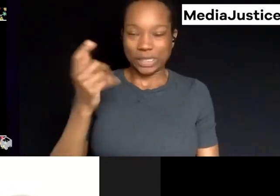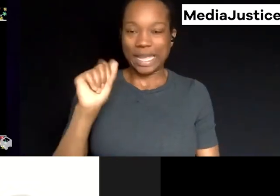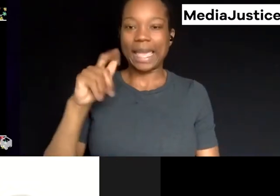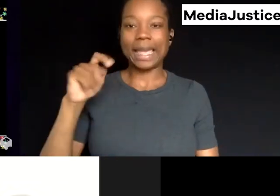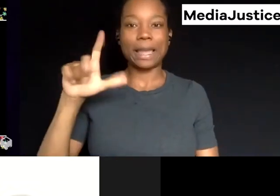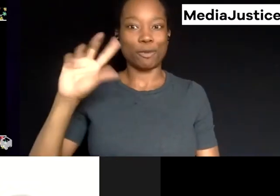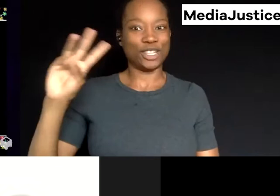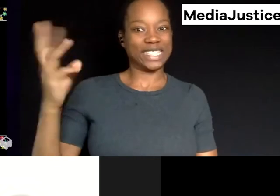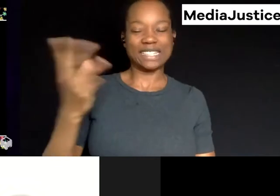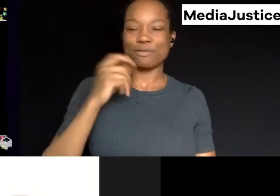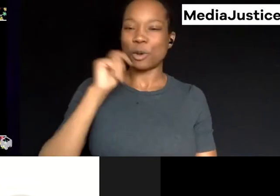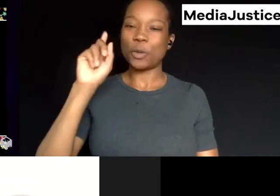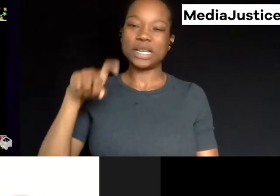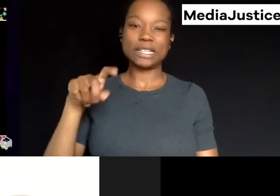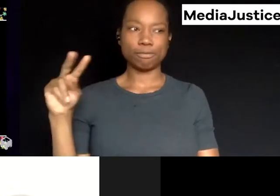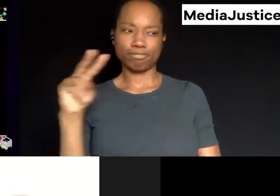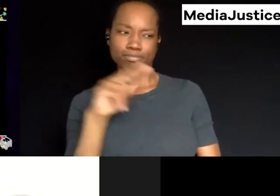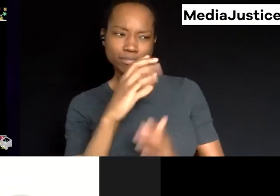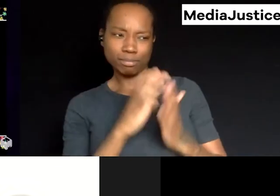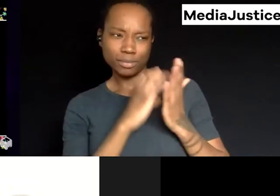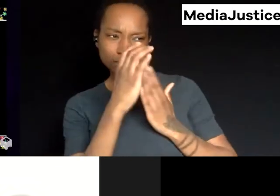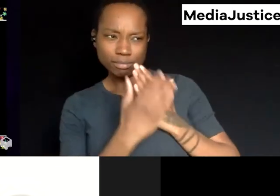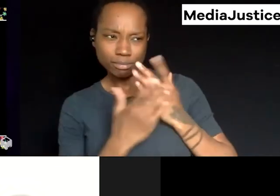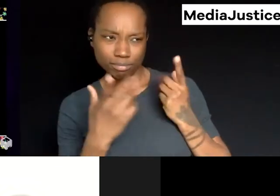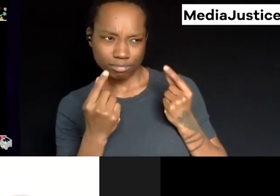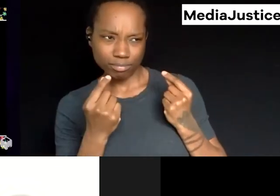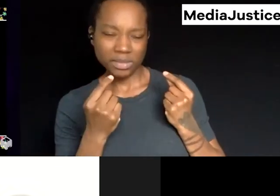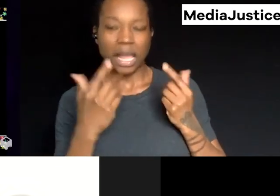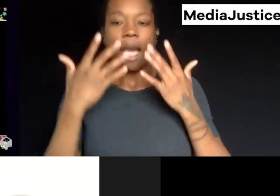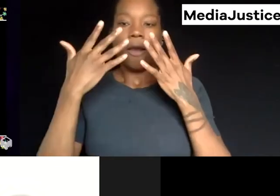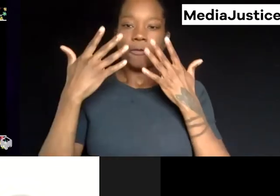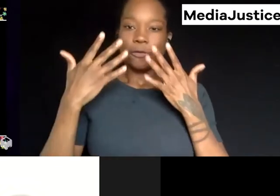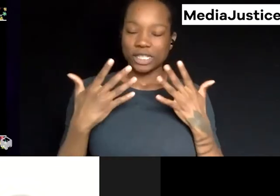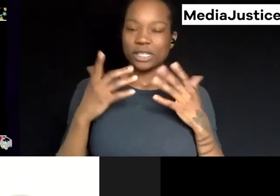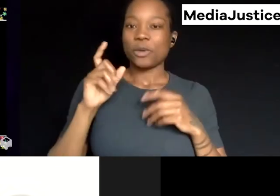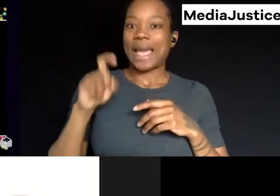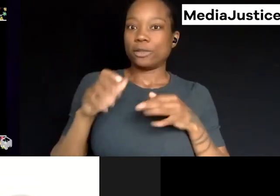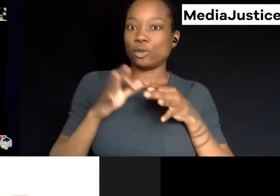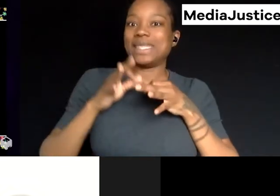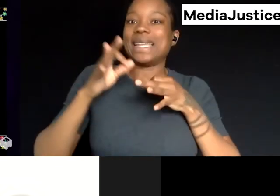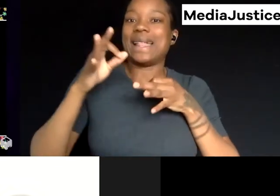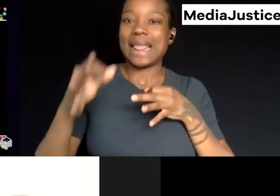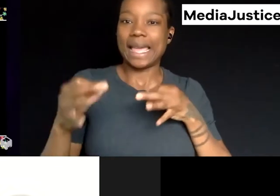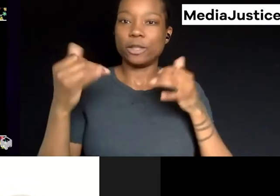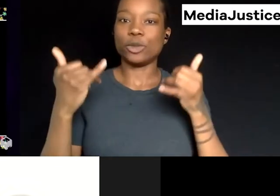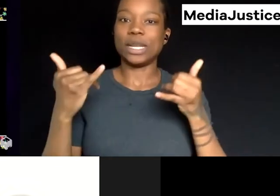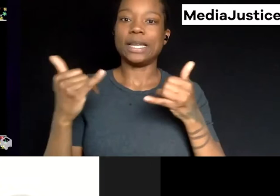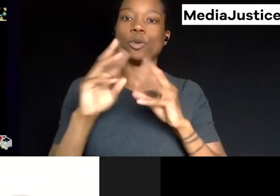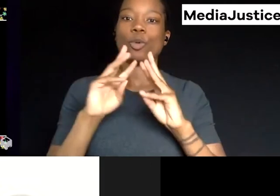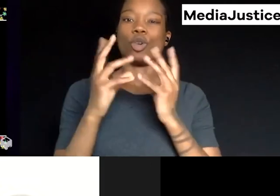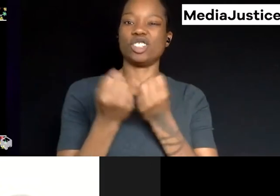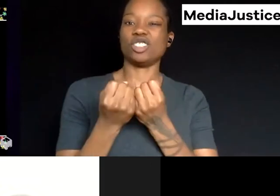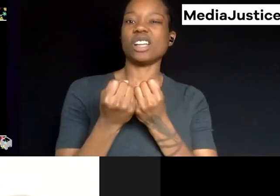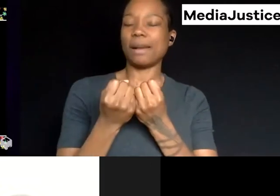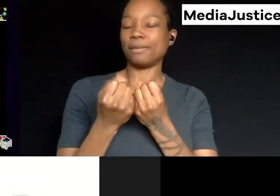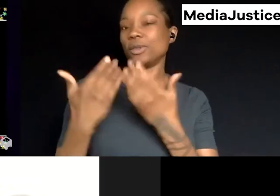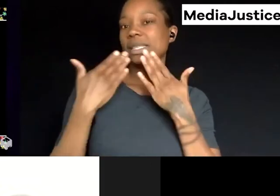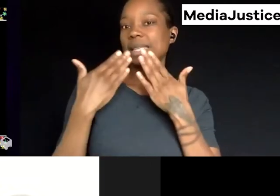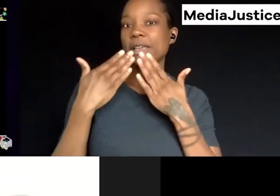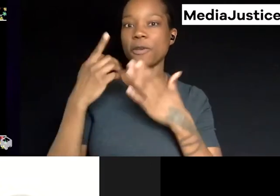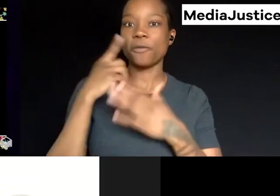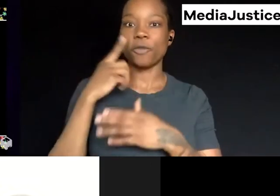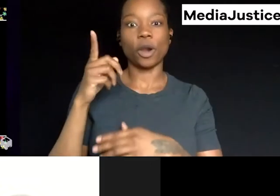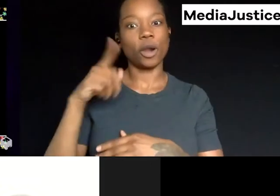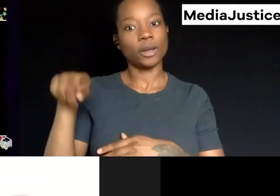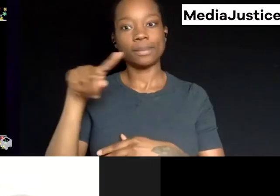check your calendars. We had to unfortunately delay this workshop by about a week. So thank you all for those of you who still